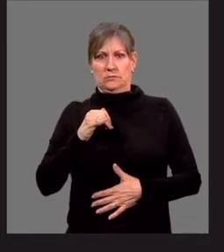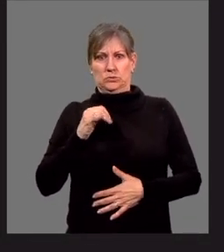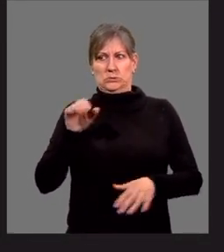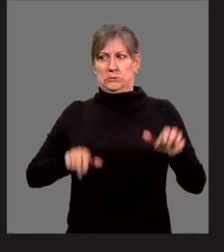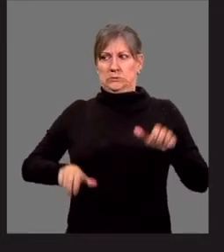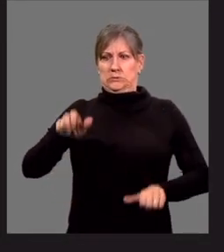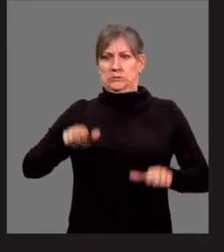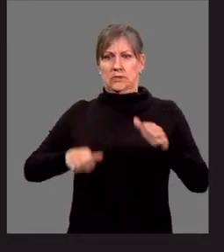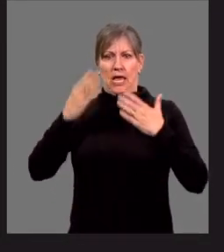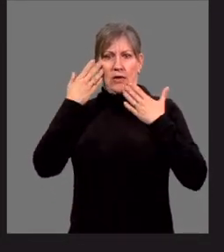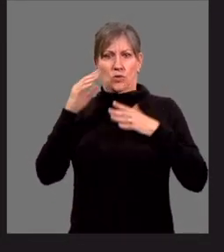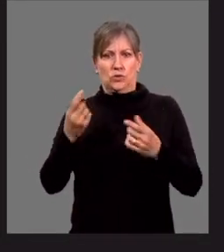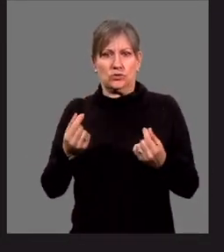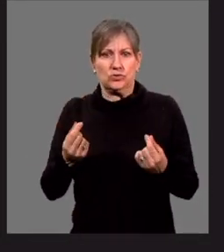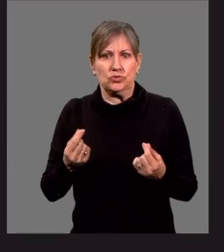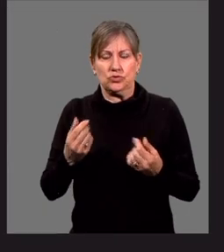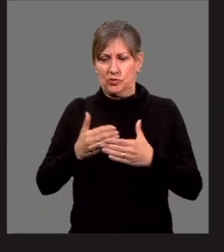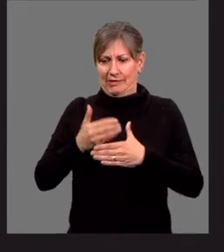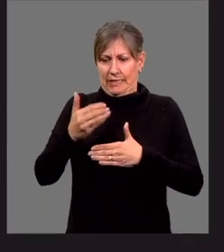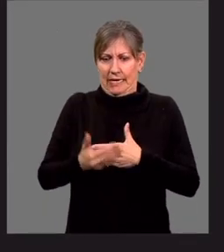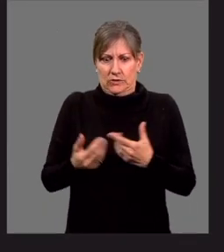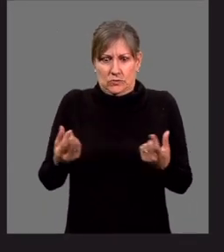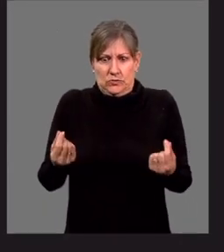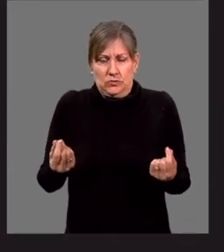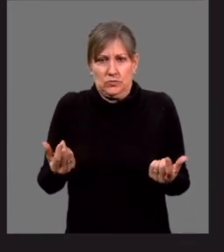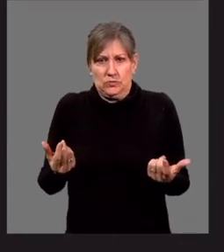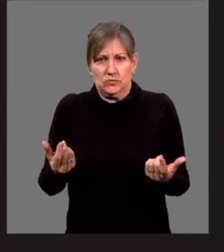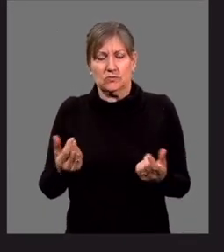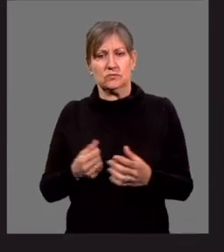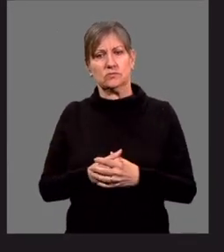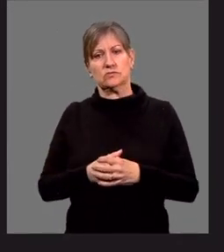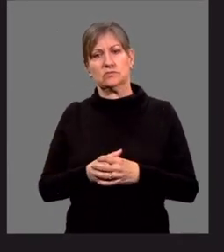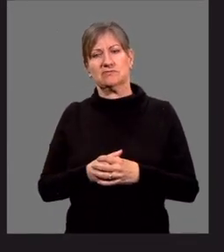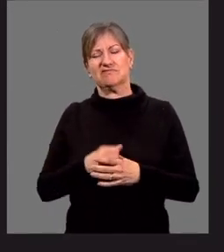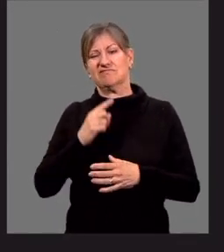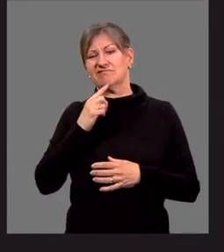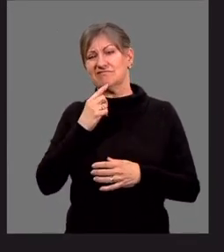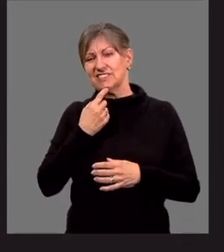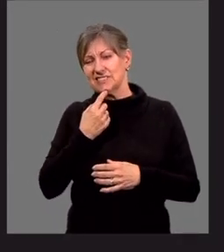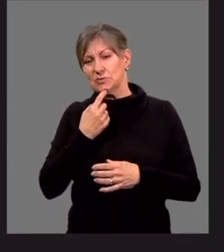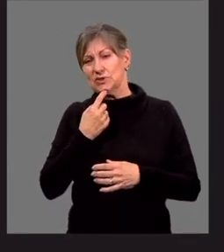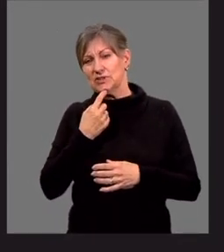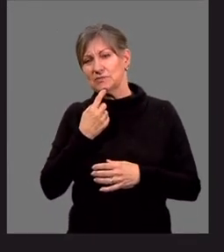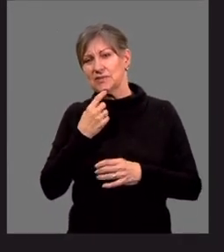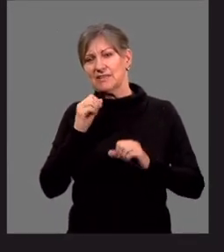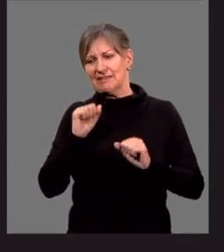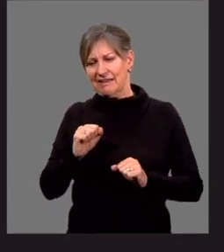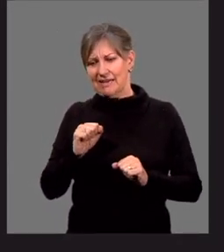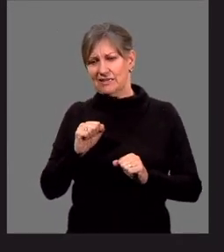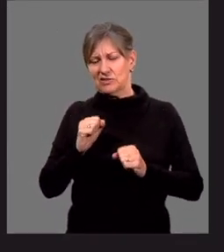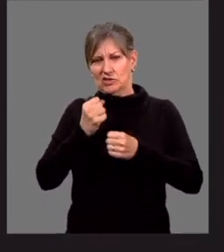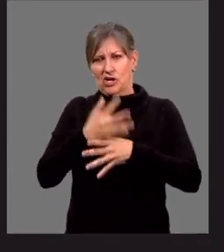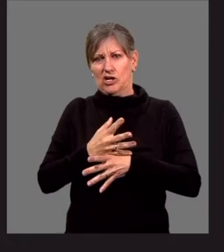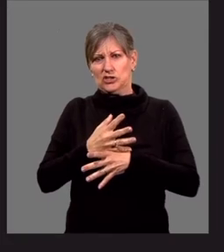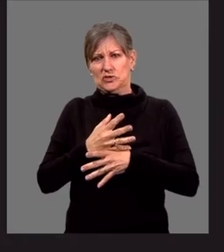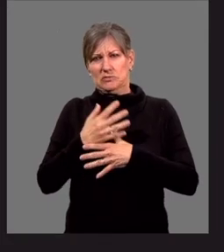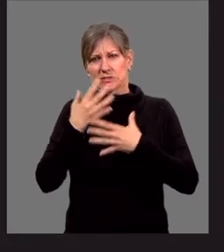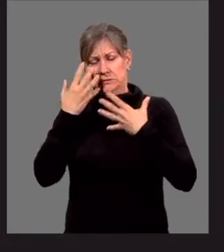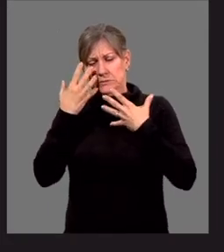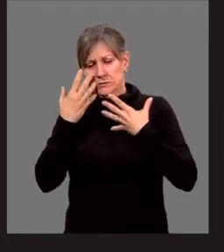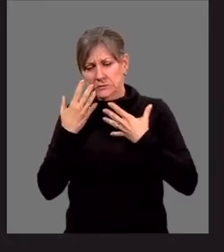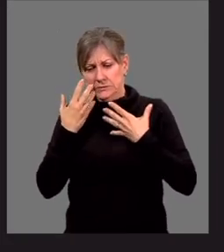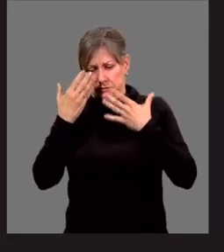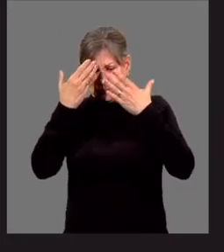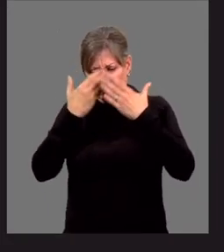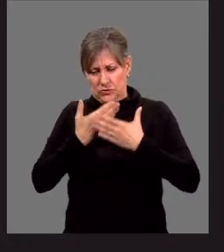don't know what to do or what's the next step to take. Disappointment can put you in a dark place and cause you